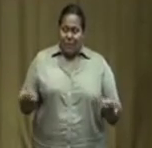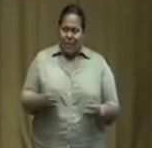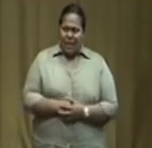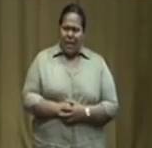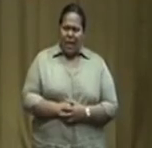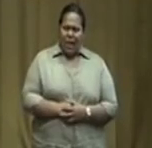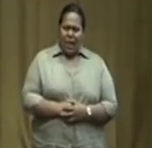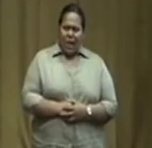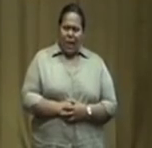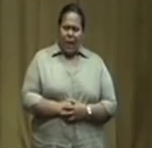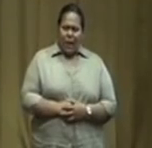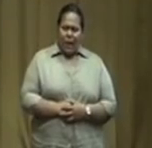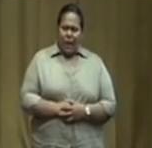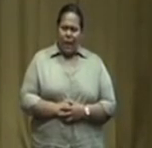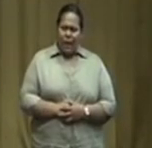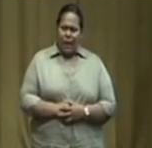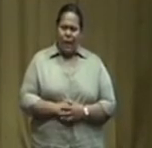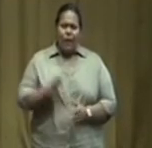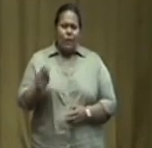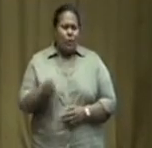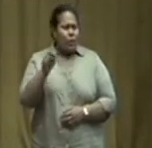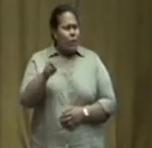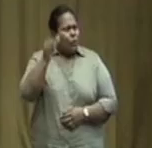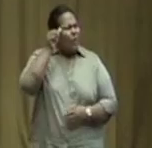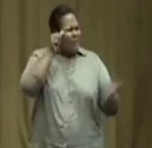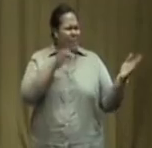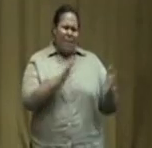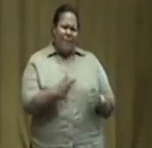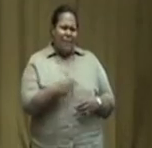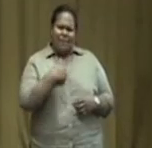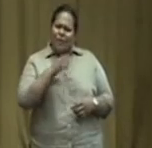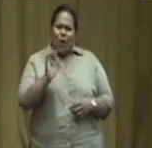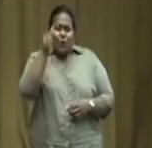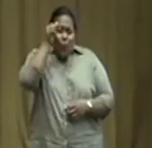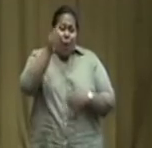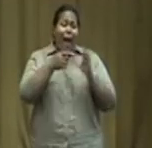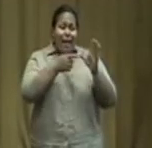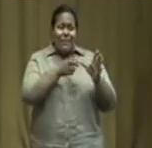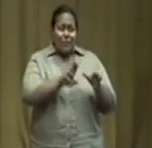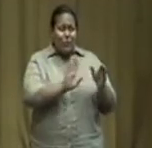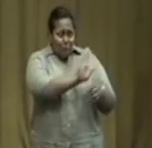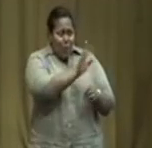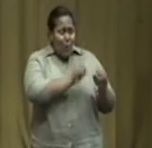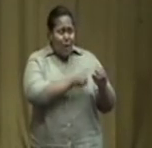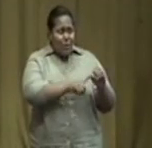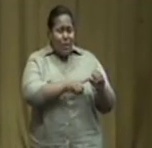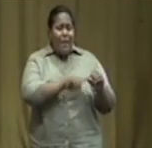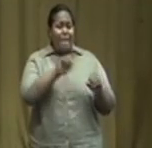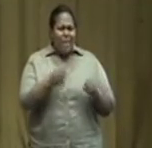haven't searched to know the answer to that question. But there are projects, I'm sure you've come across them, the PhET